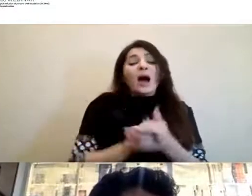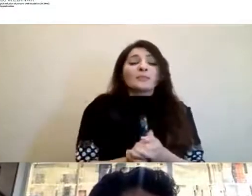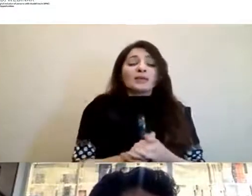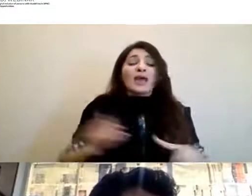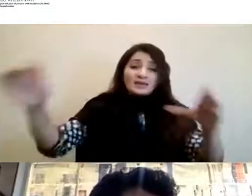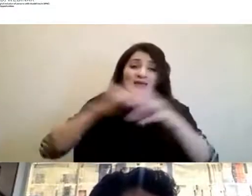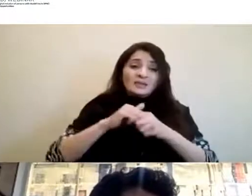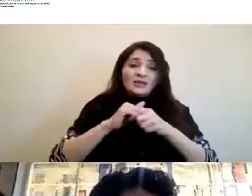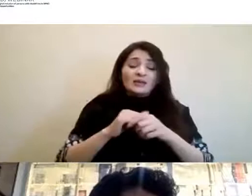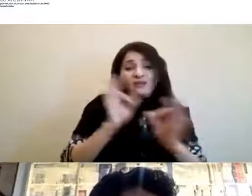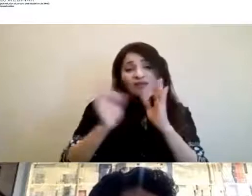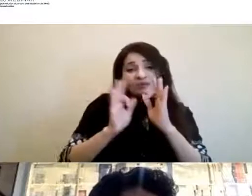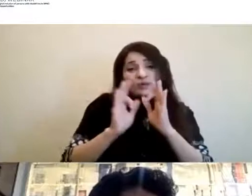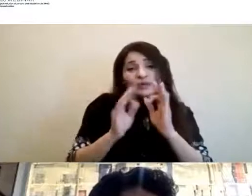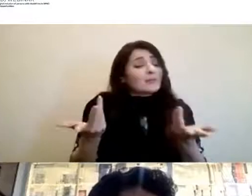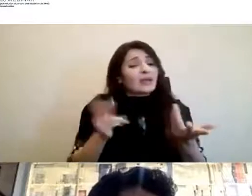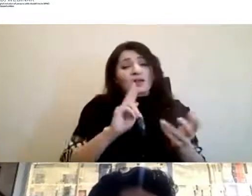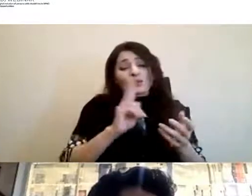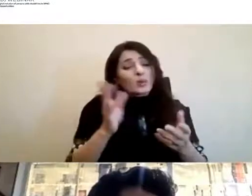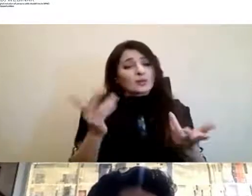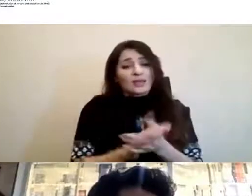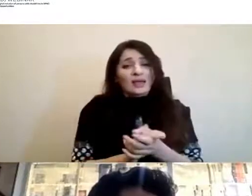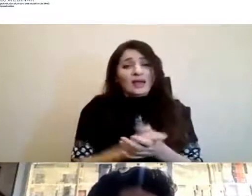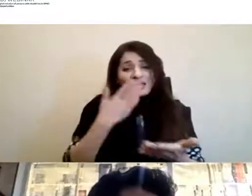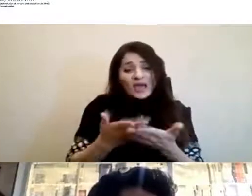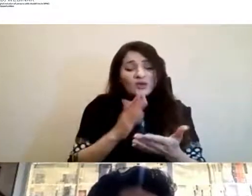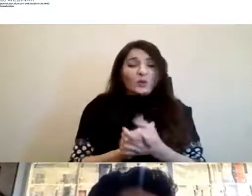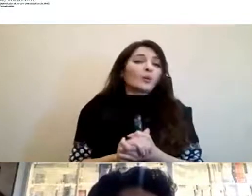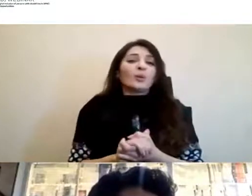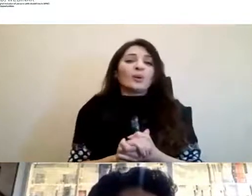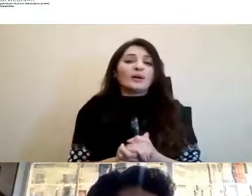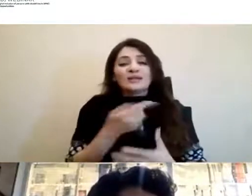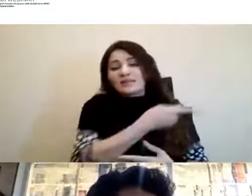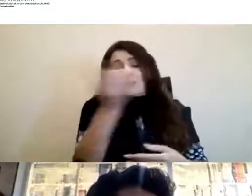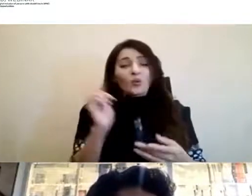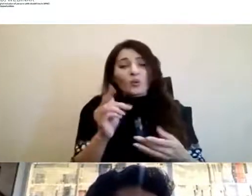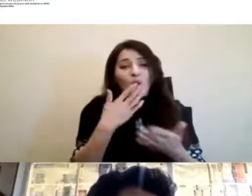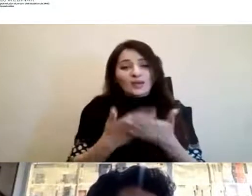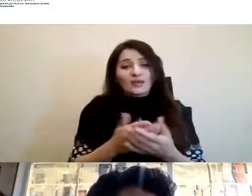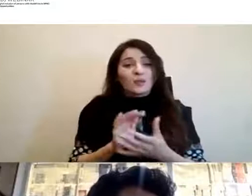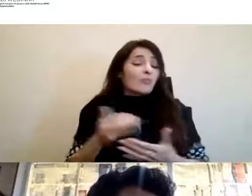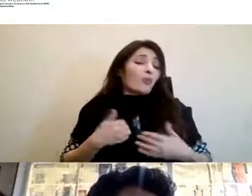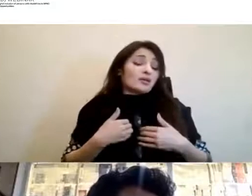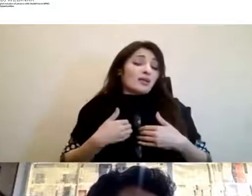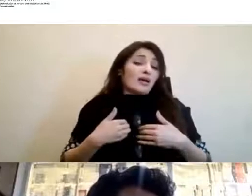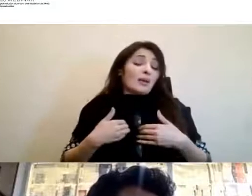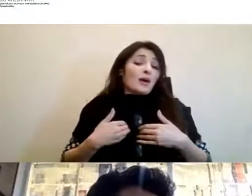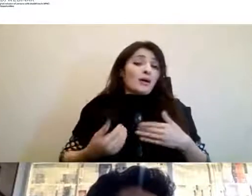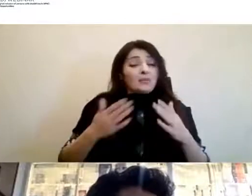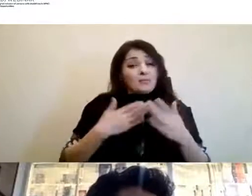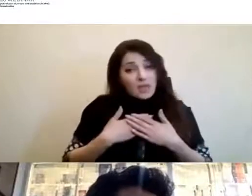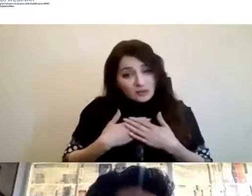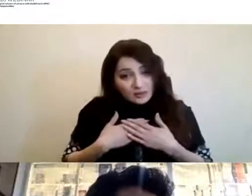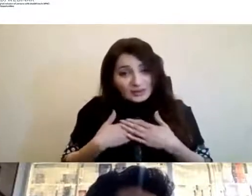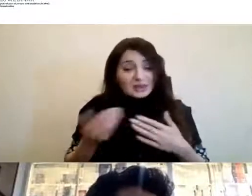Facebook? Sure. Thank you so much, Tom. Thank you, everyone, for having me, and I'm very honored to be invited and to be a part